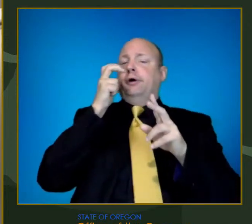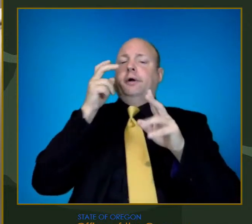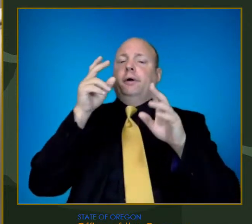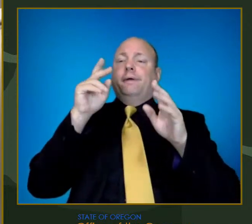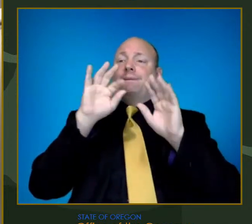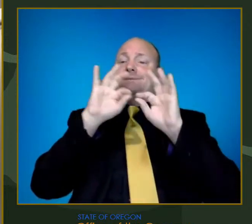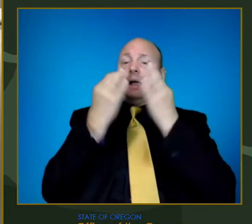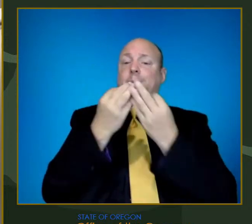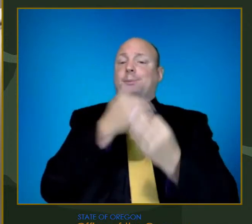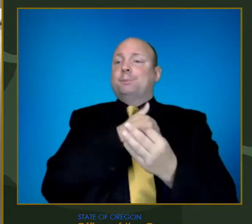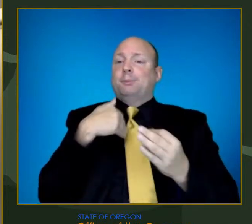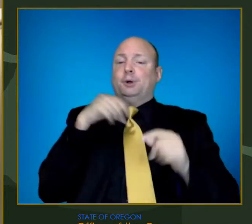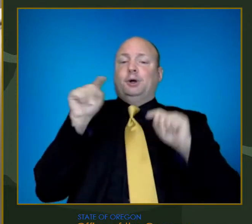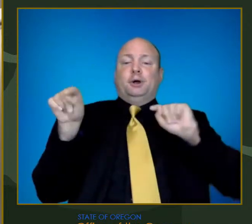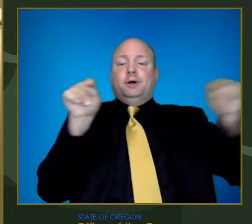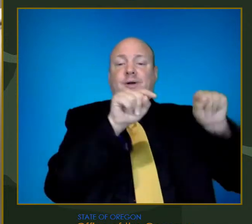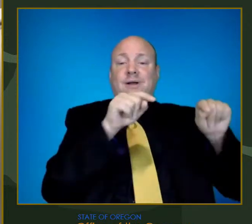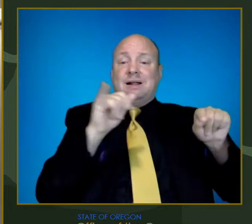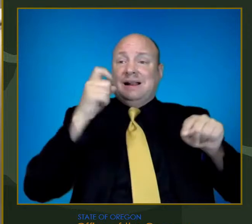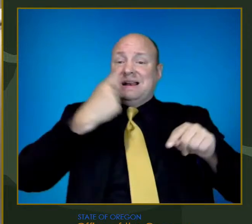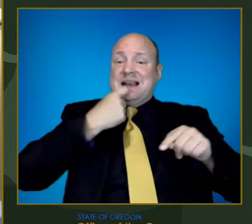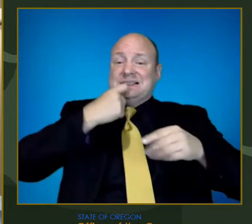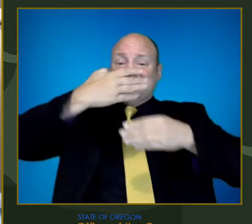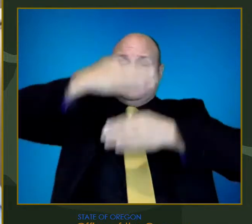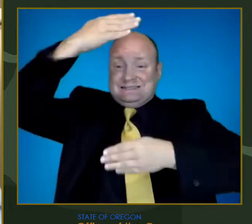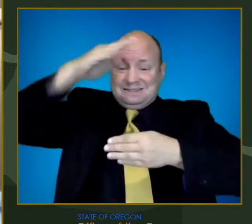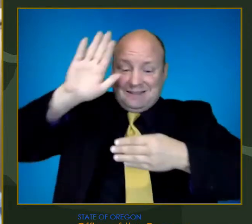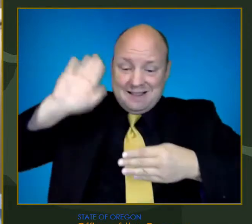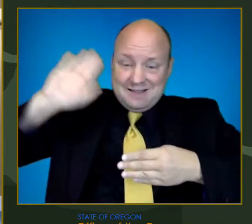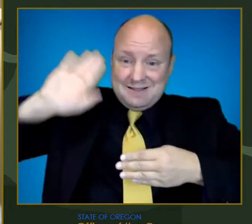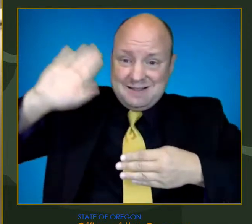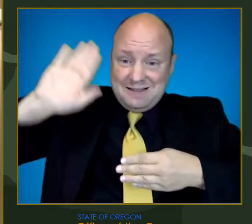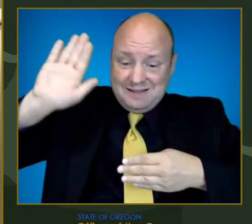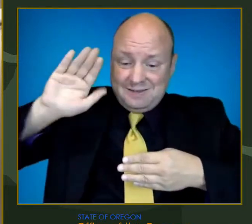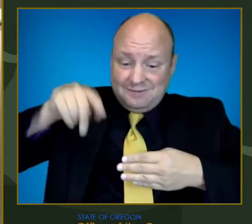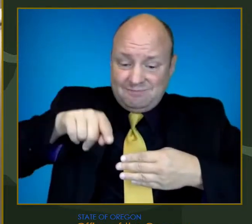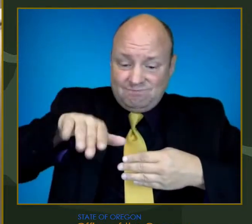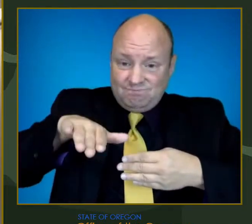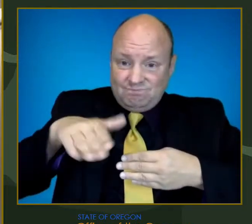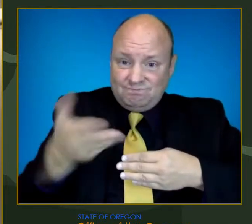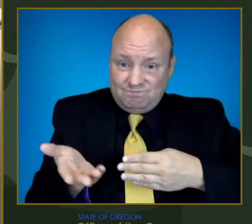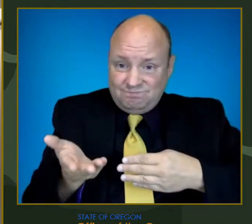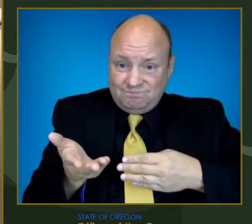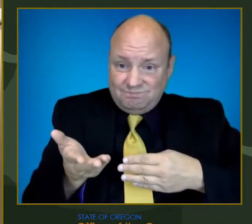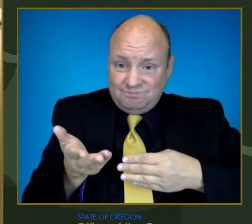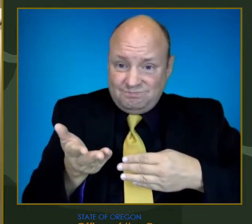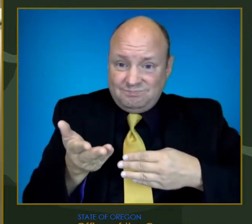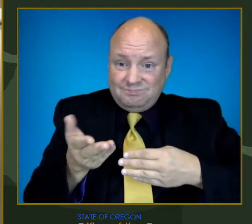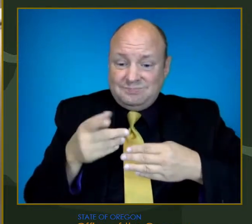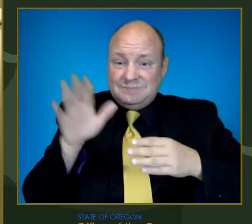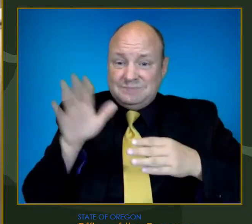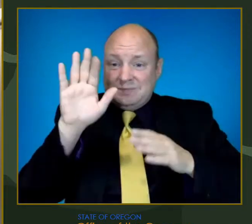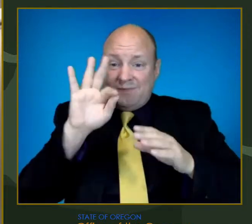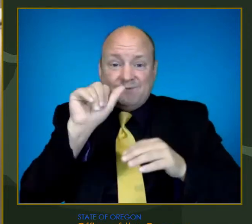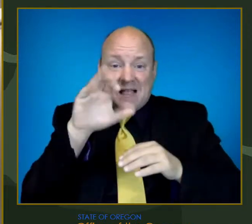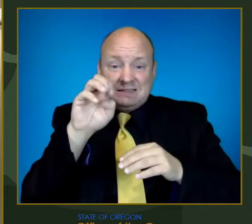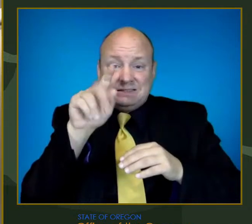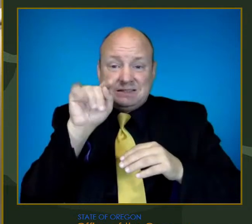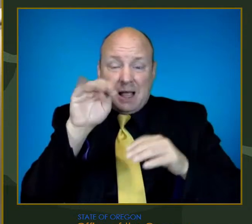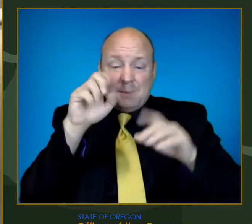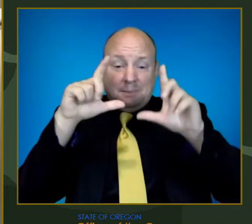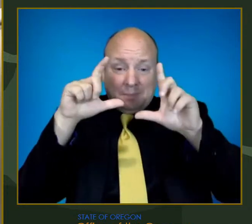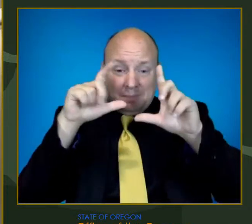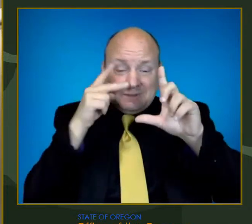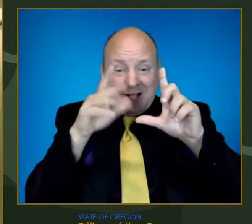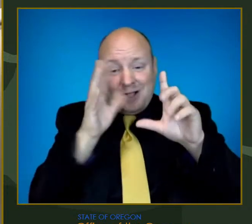door or through an iPad. We've also had patients coming into our hospitals that don't believe in COVID-19 disease, that are diagnosed